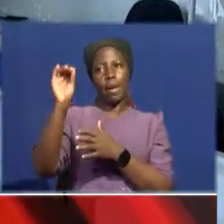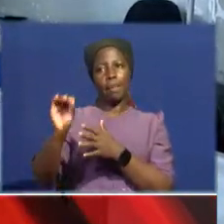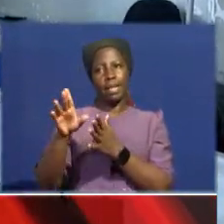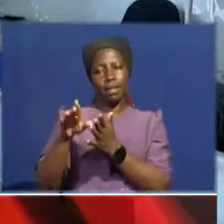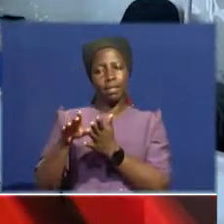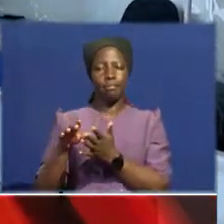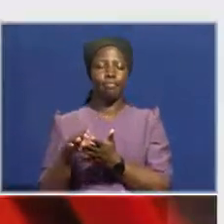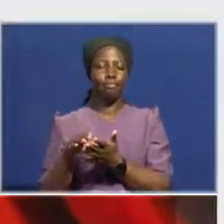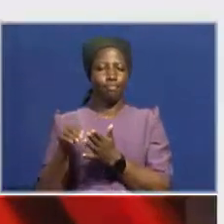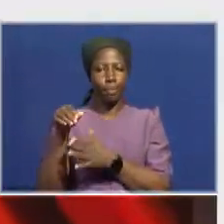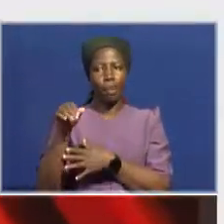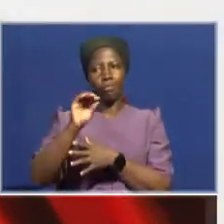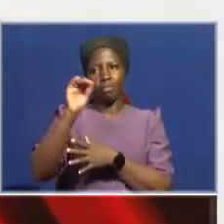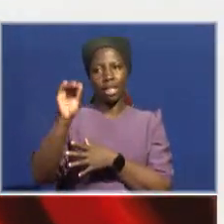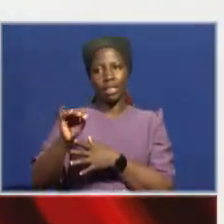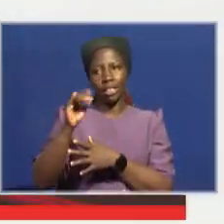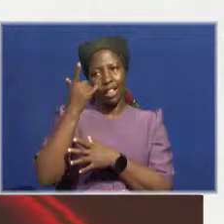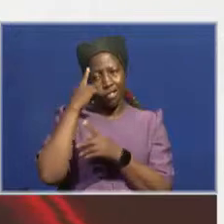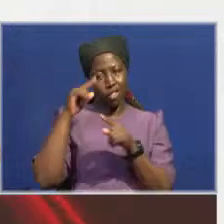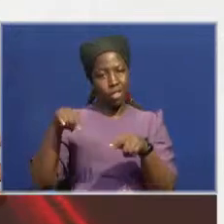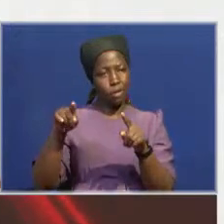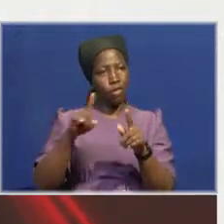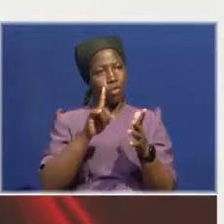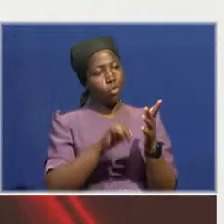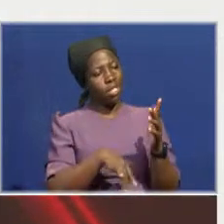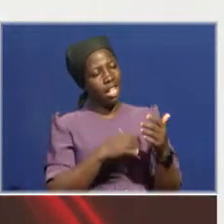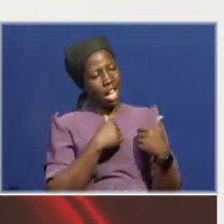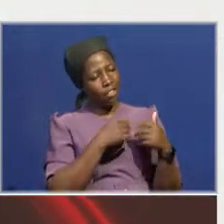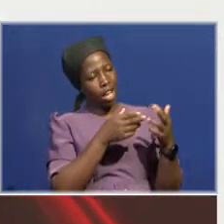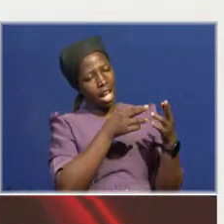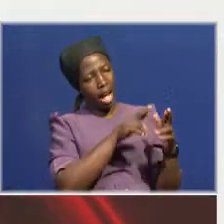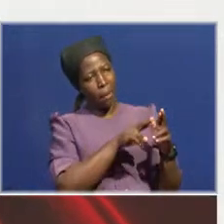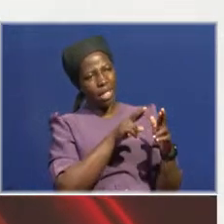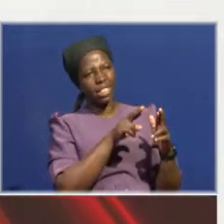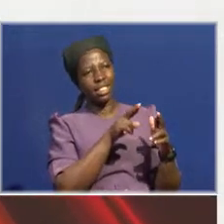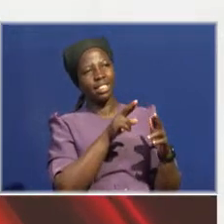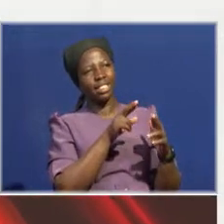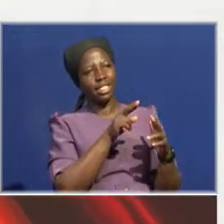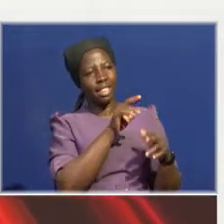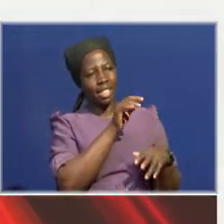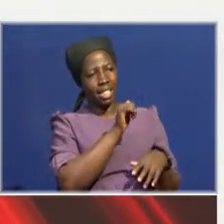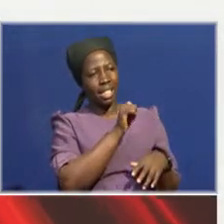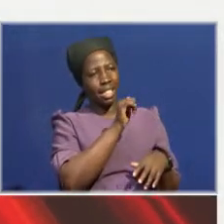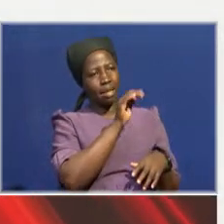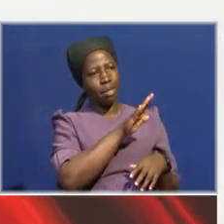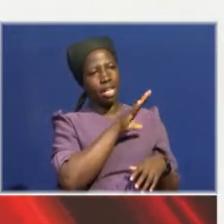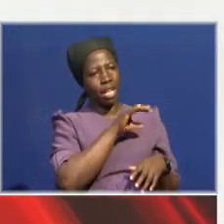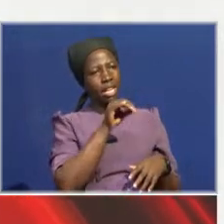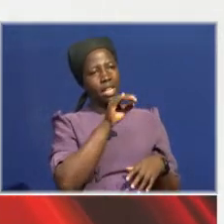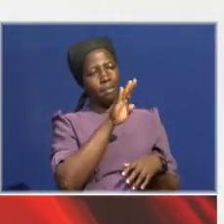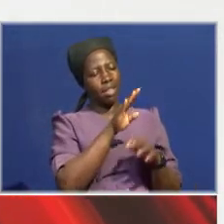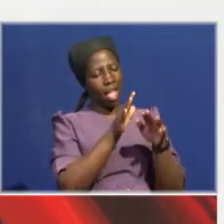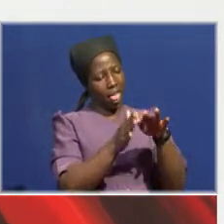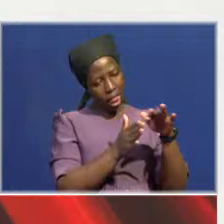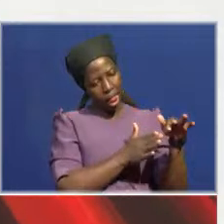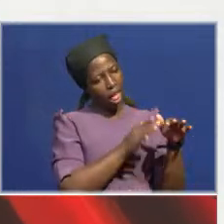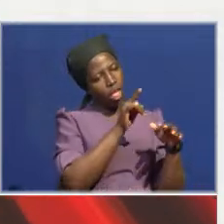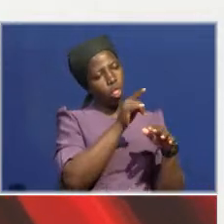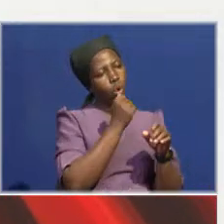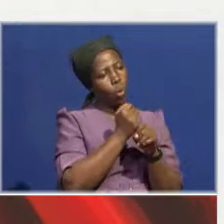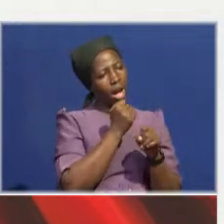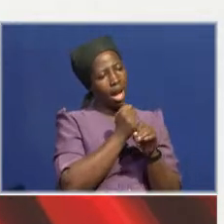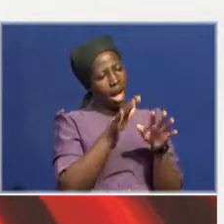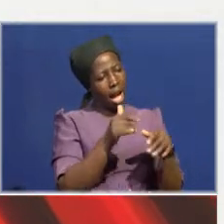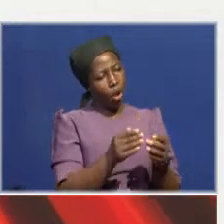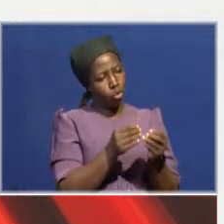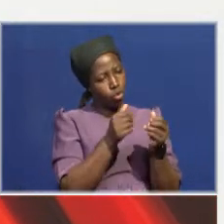are the trends maybe that has been cropping up despite the Airbnb within the hotel industry, and how are you coping to acclimatize